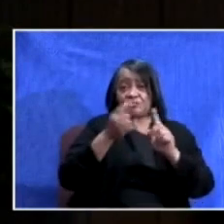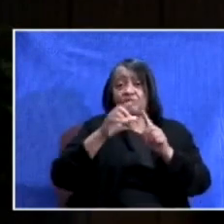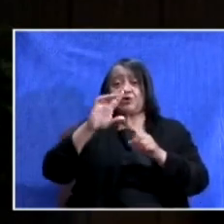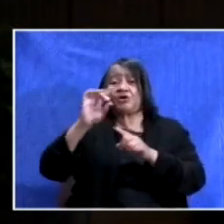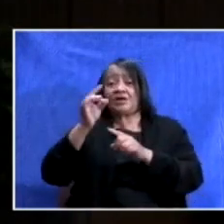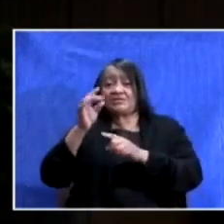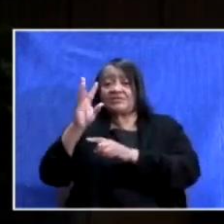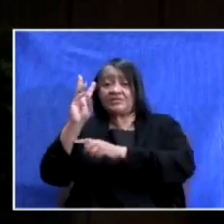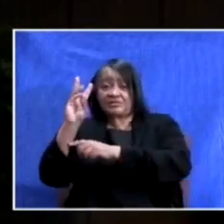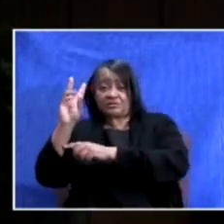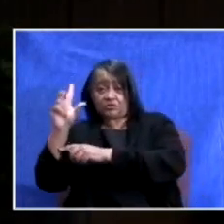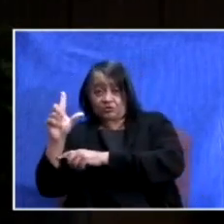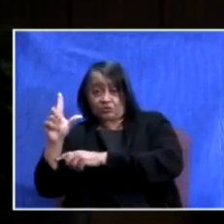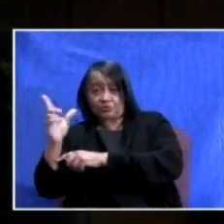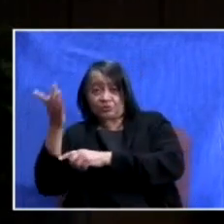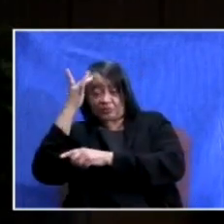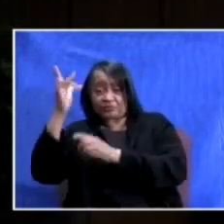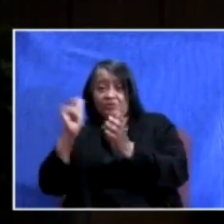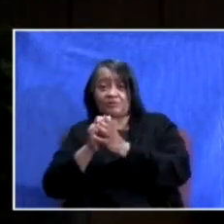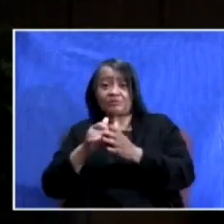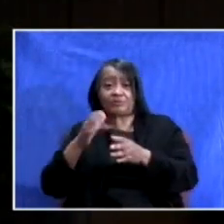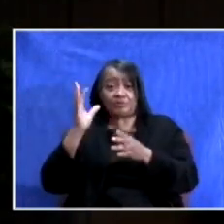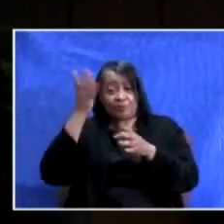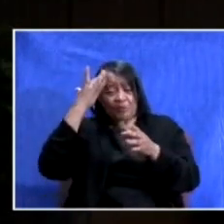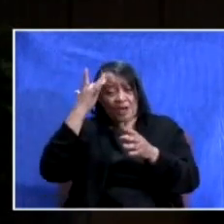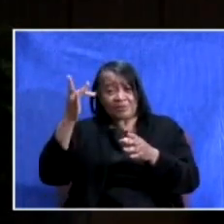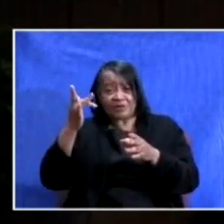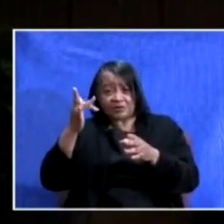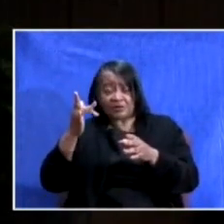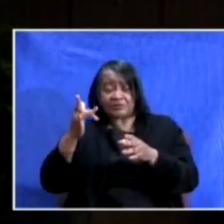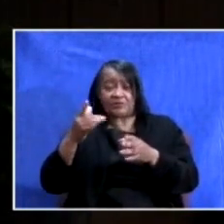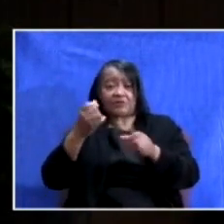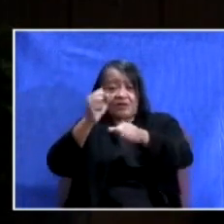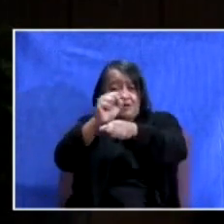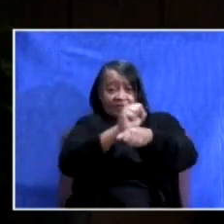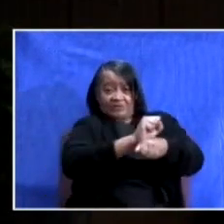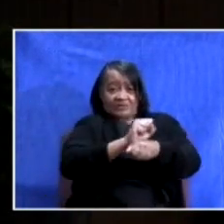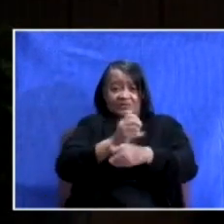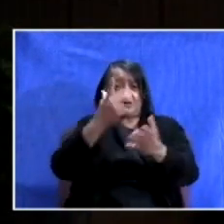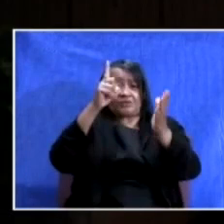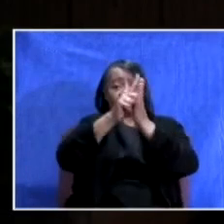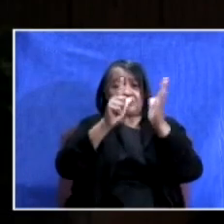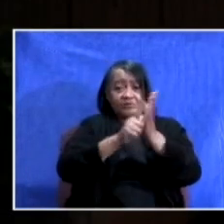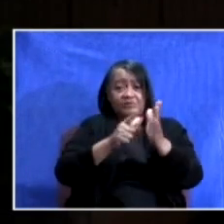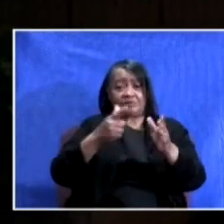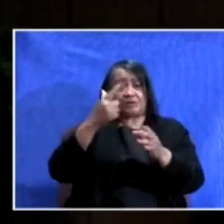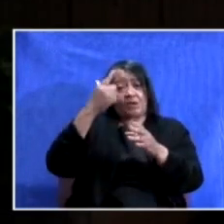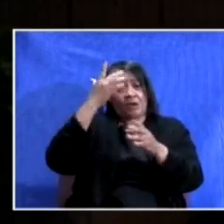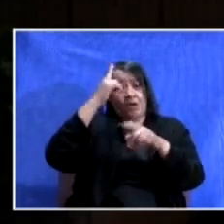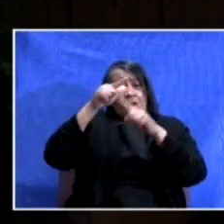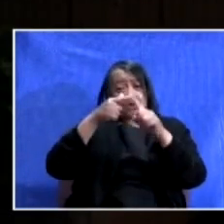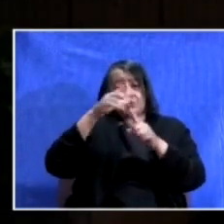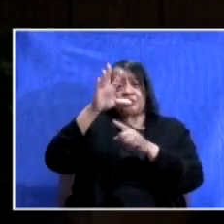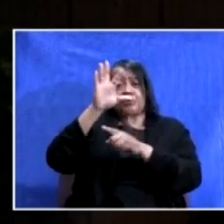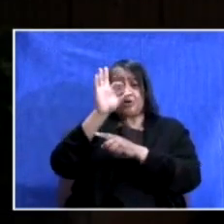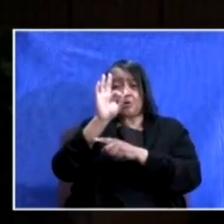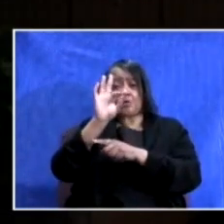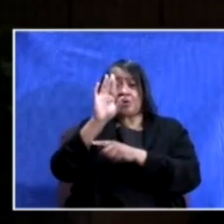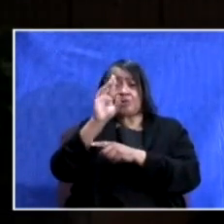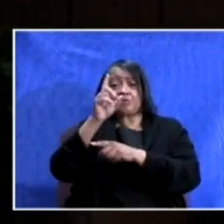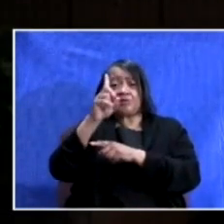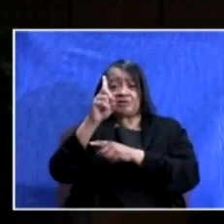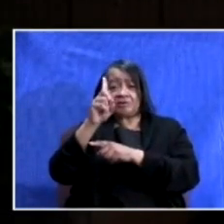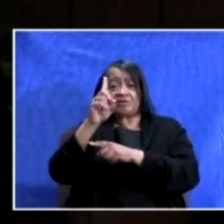1860, period, because of the fugitive slave laws. And when Frederick Douglass gave that classic